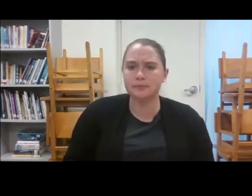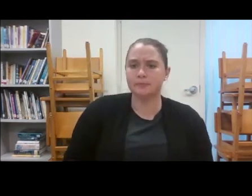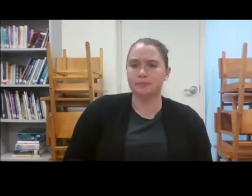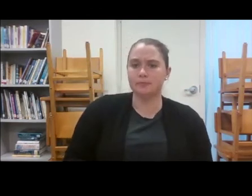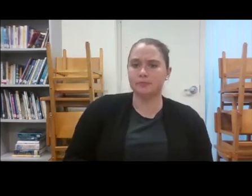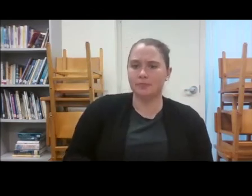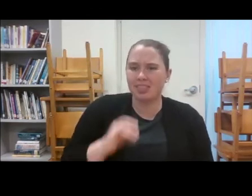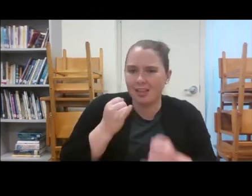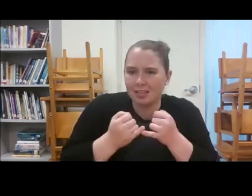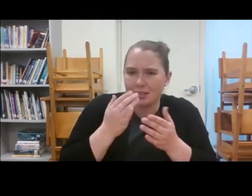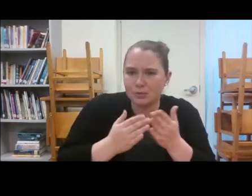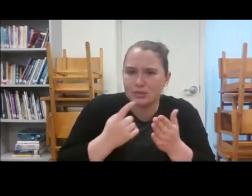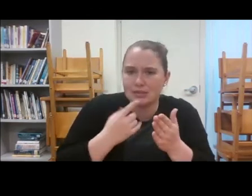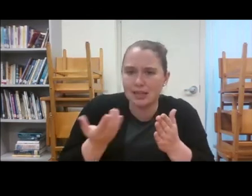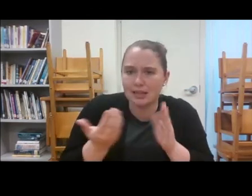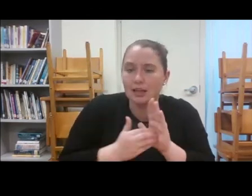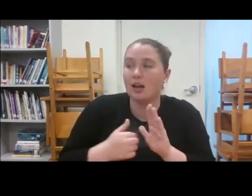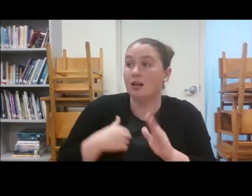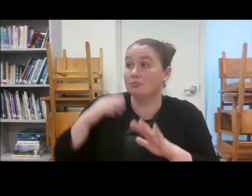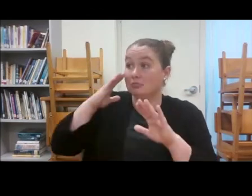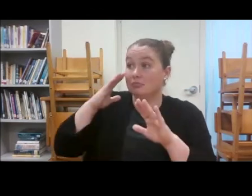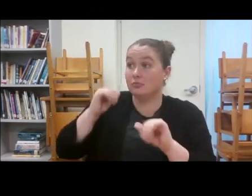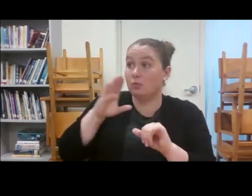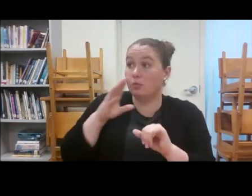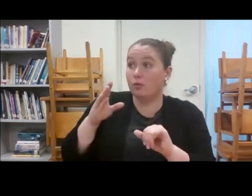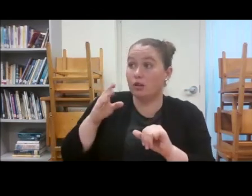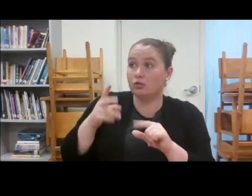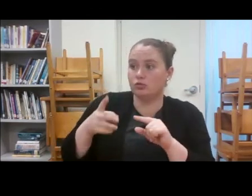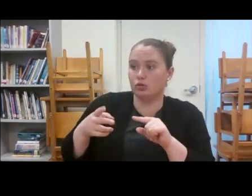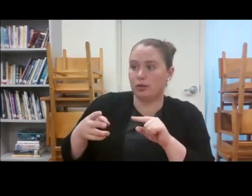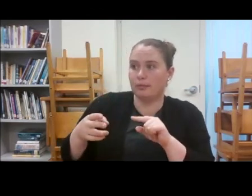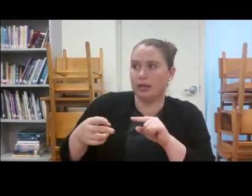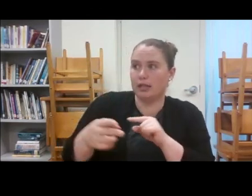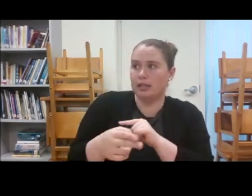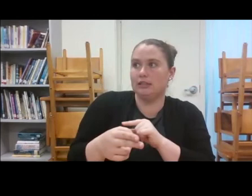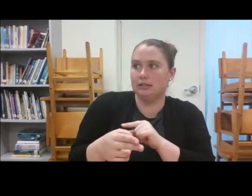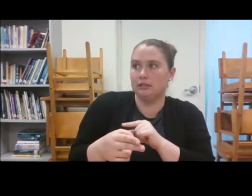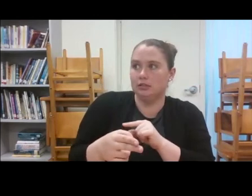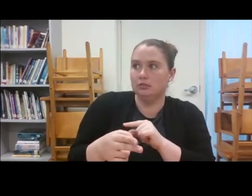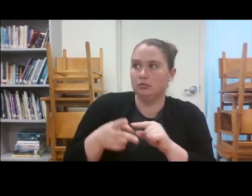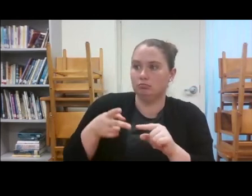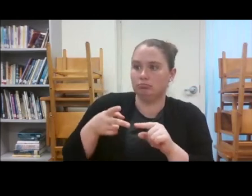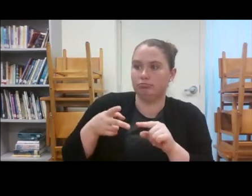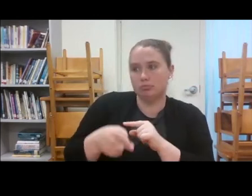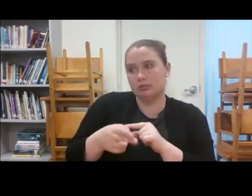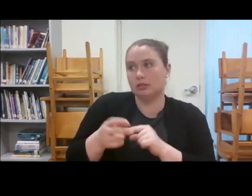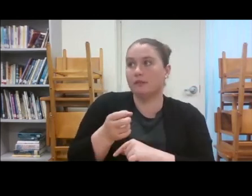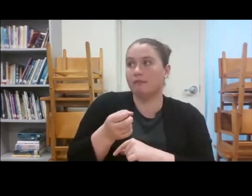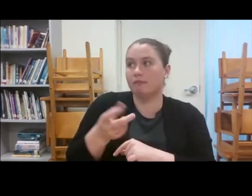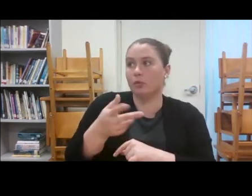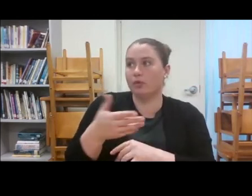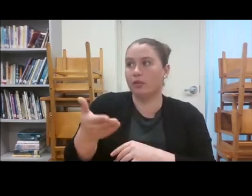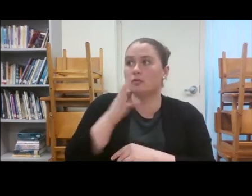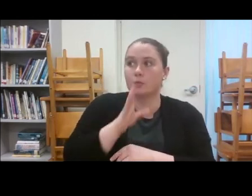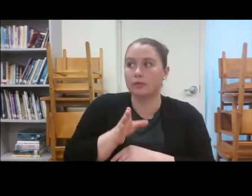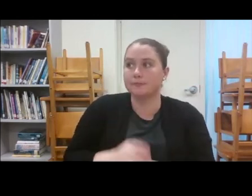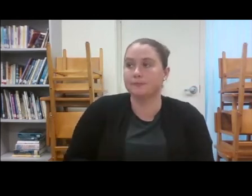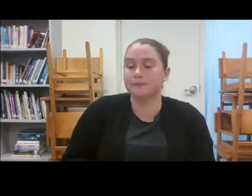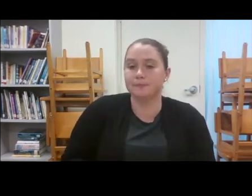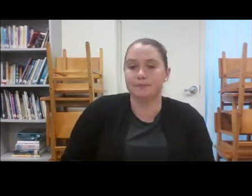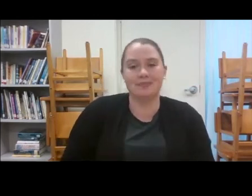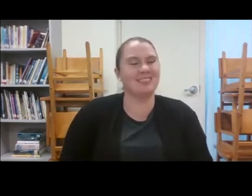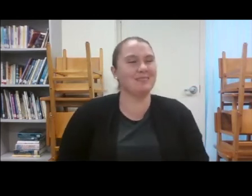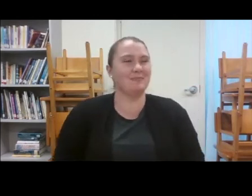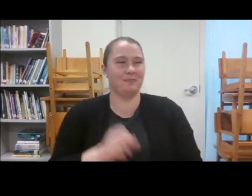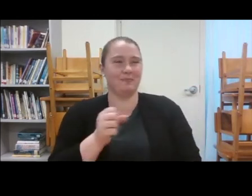Say that last part again. I suspect we'll be trimming. Yeah. I suspect we'll be trimming some things. Sorry. That's